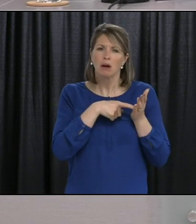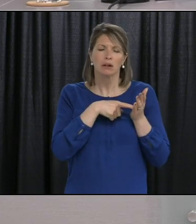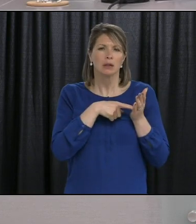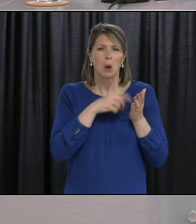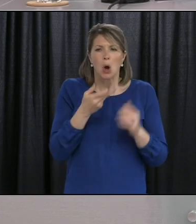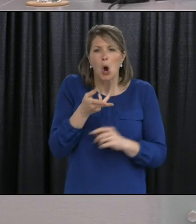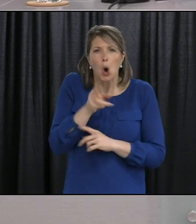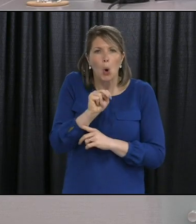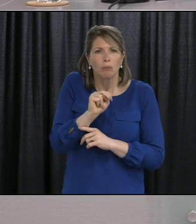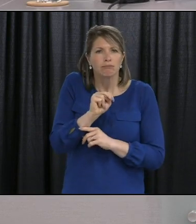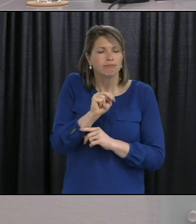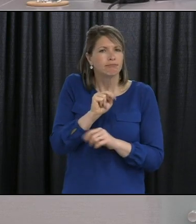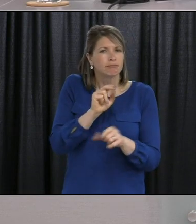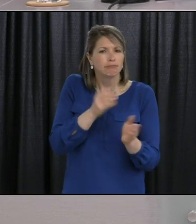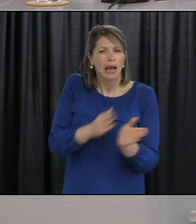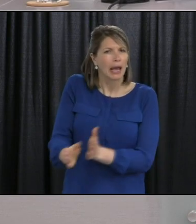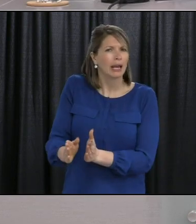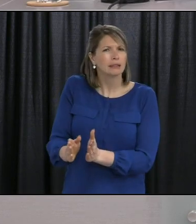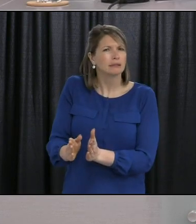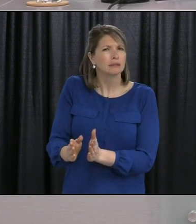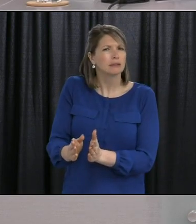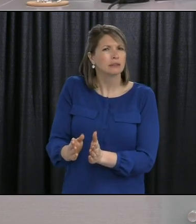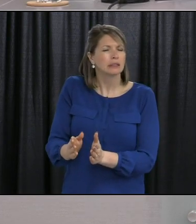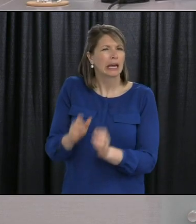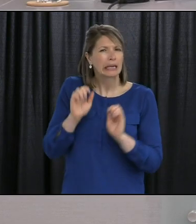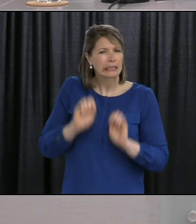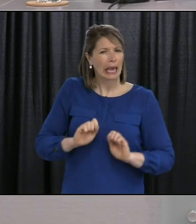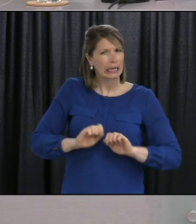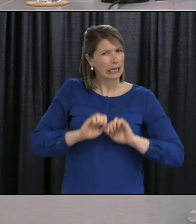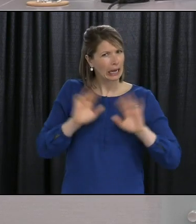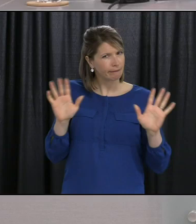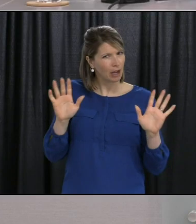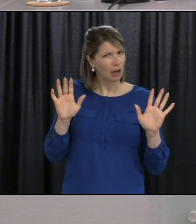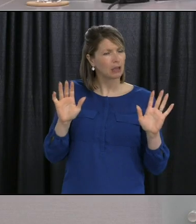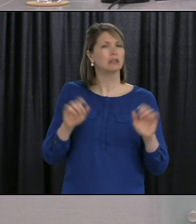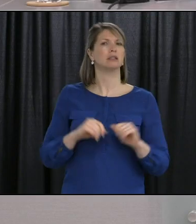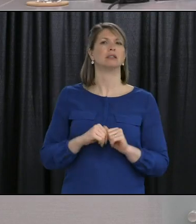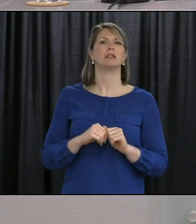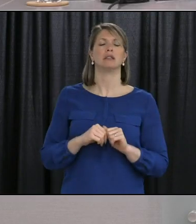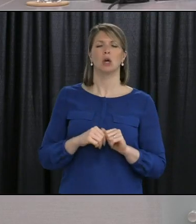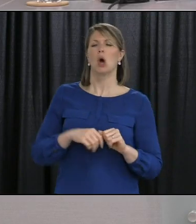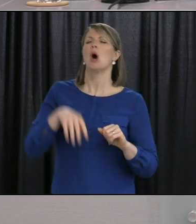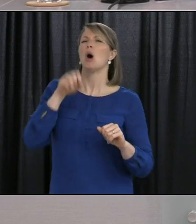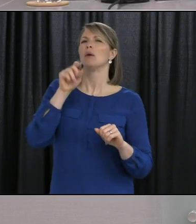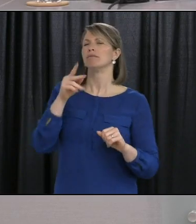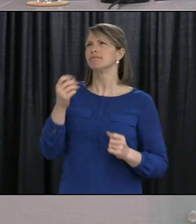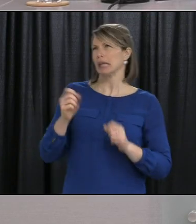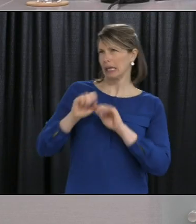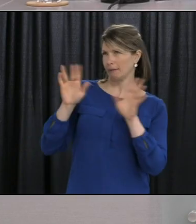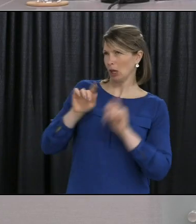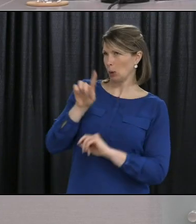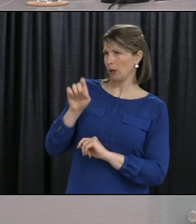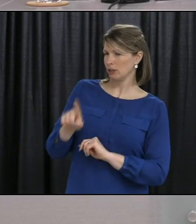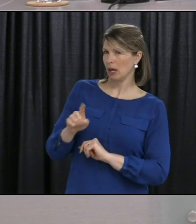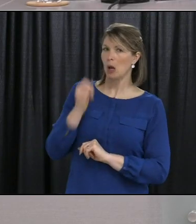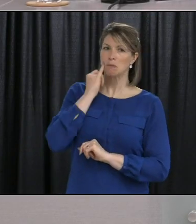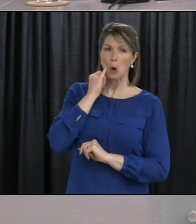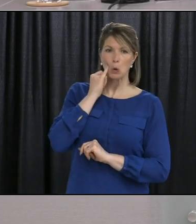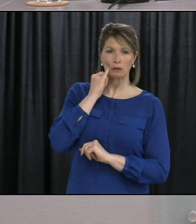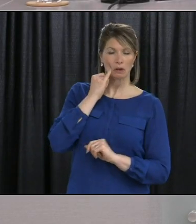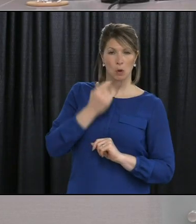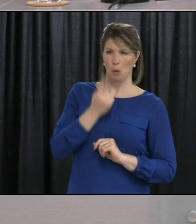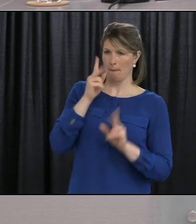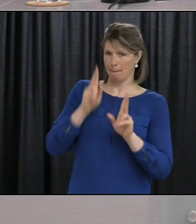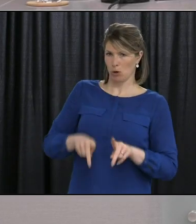of travel and work? So you're talking about somebody who's working away, coming home. Do their family members have